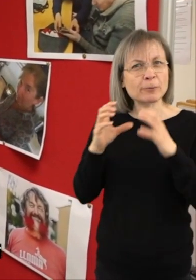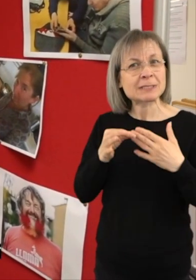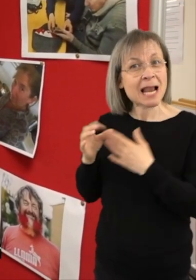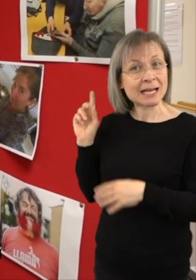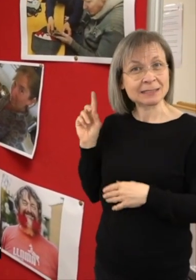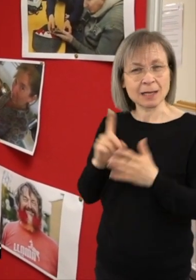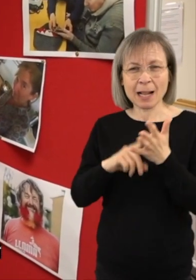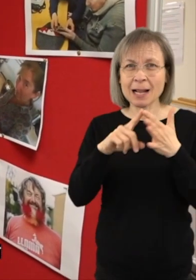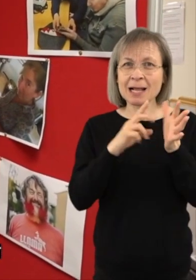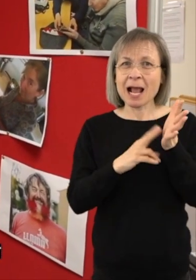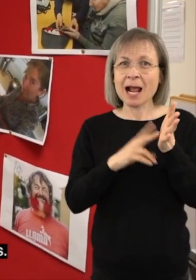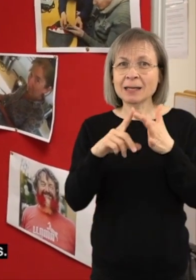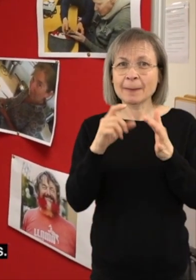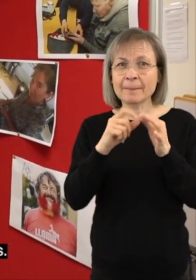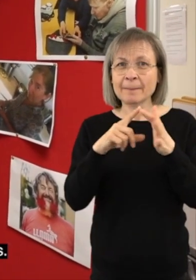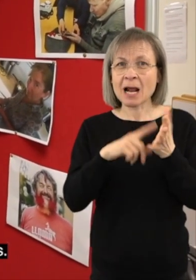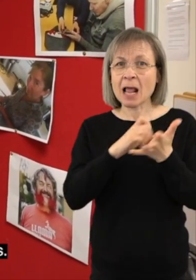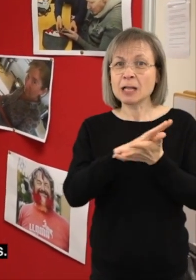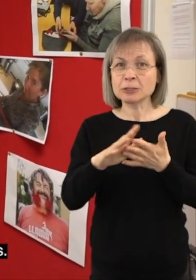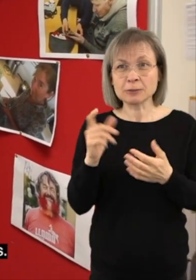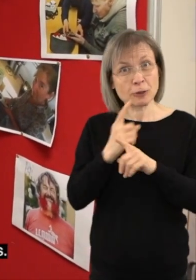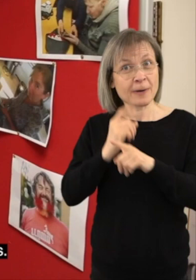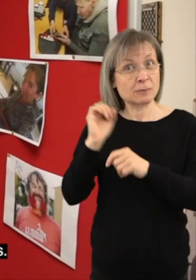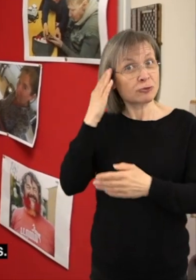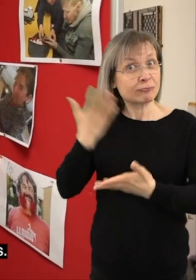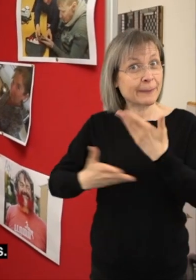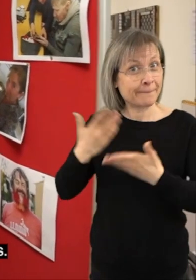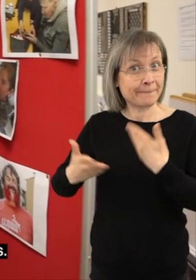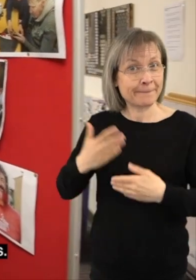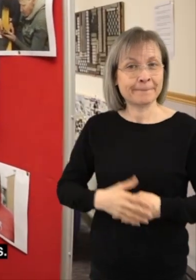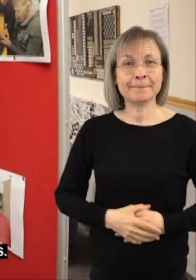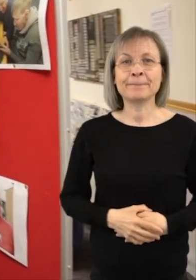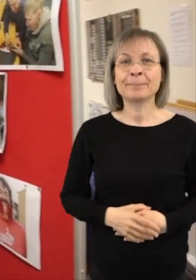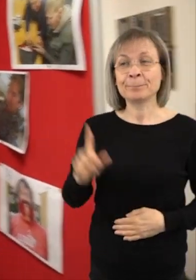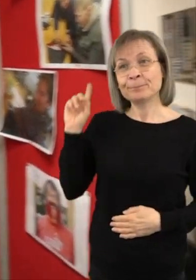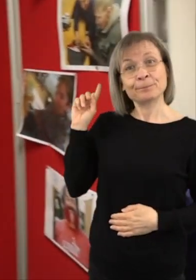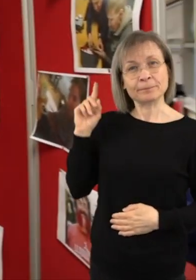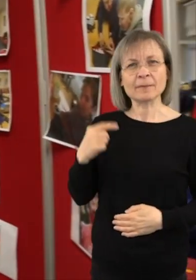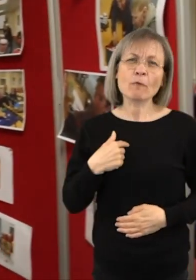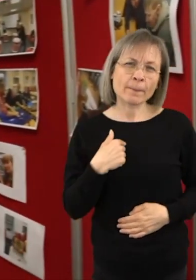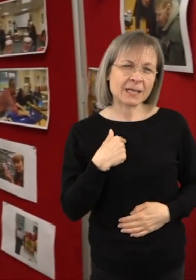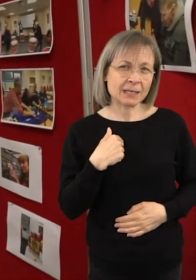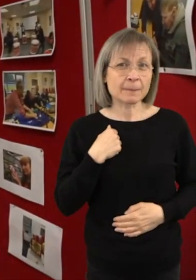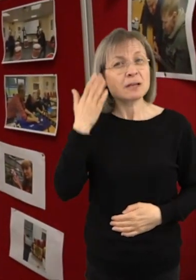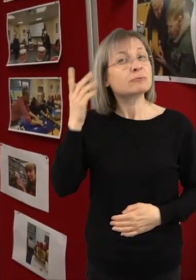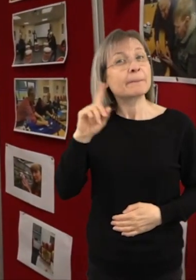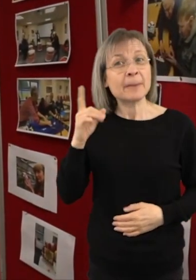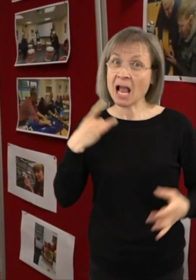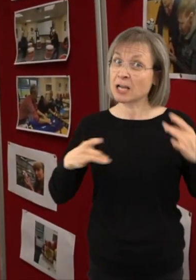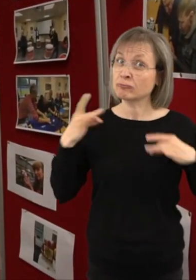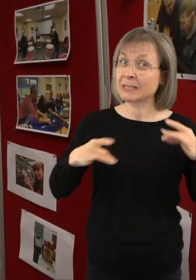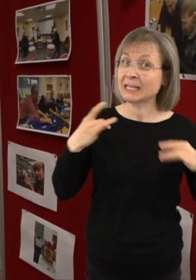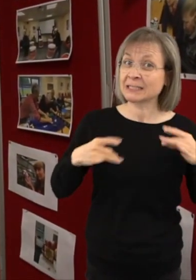communicator guide beside her, Leanne Balch tells us about her dreams. For me, my